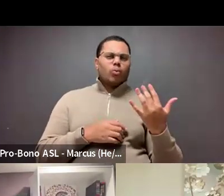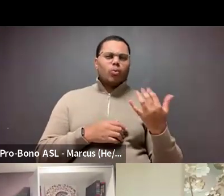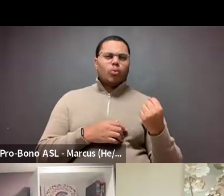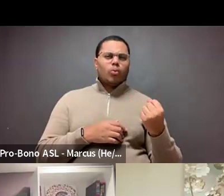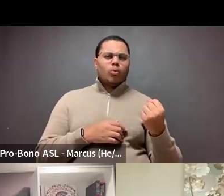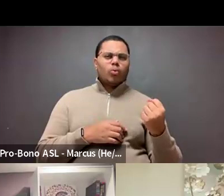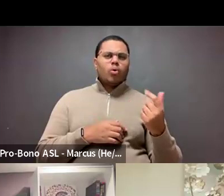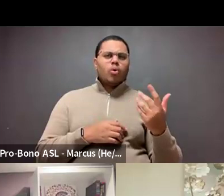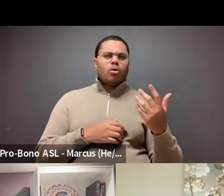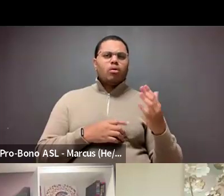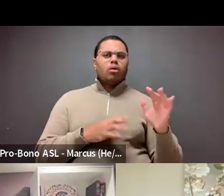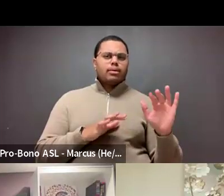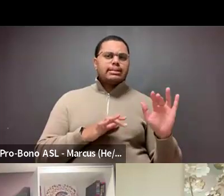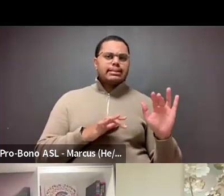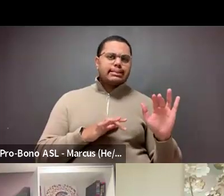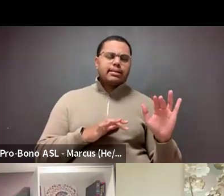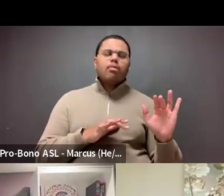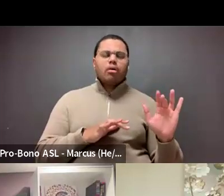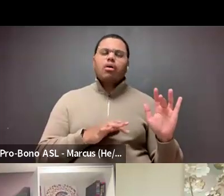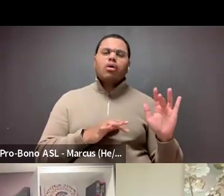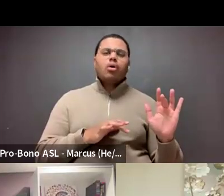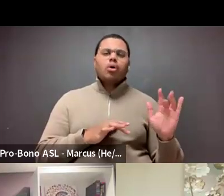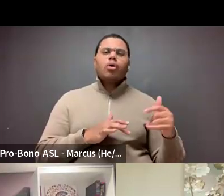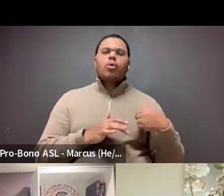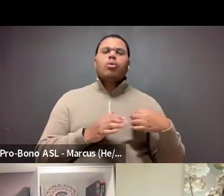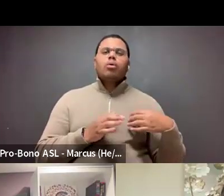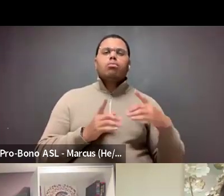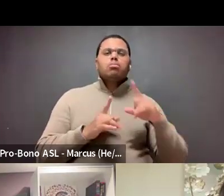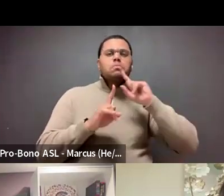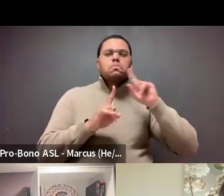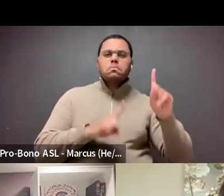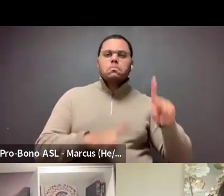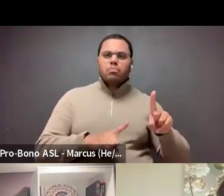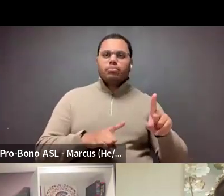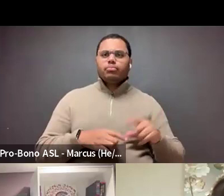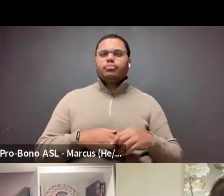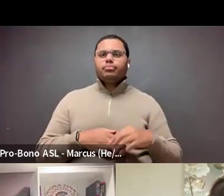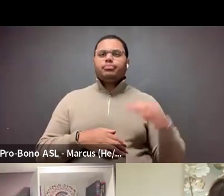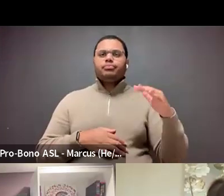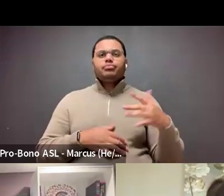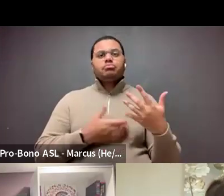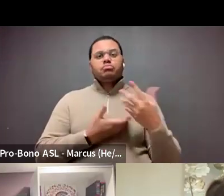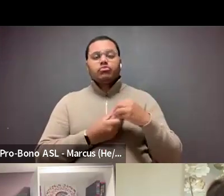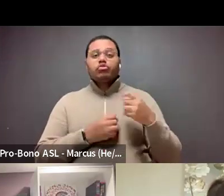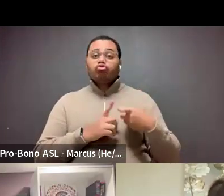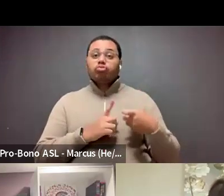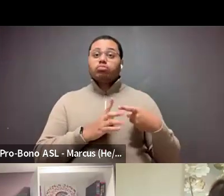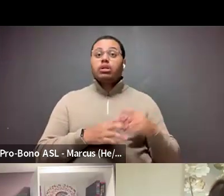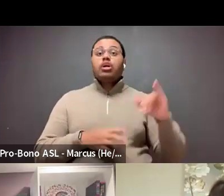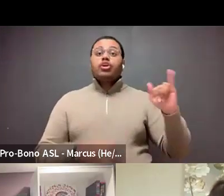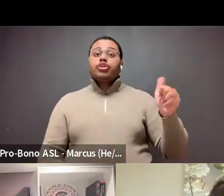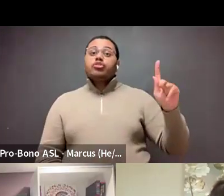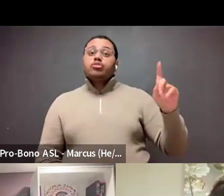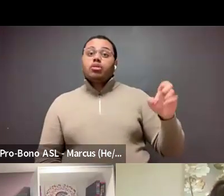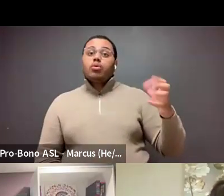to what extent do they should be involved? Yeah, we spoke to that question. Intimacy director should really be involved in the beginning. Jake wants to know